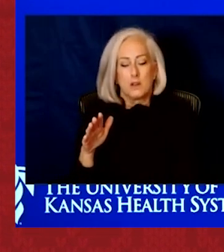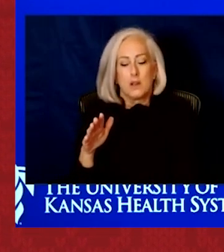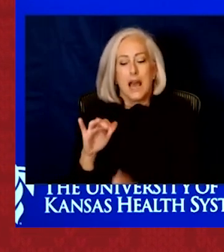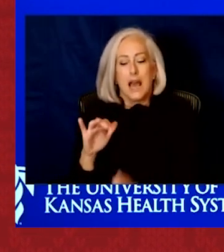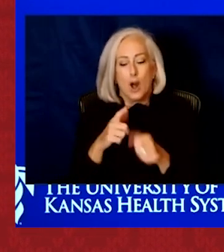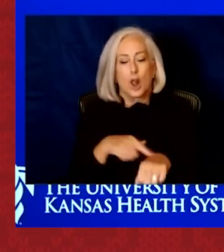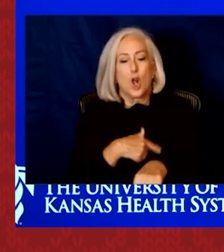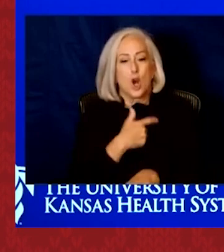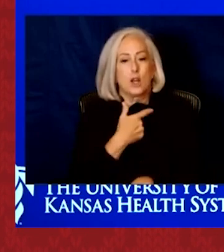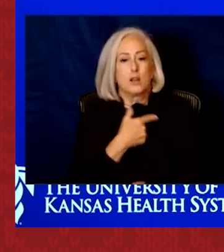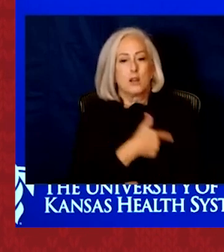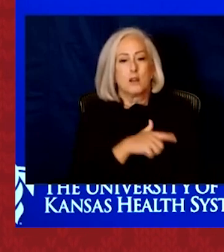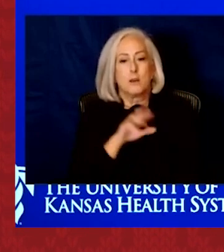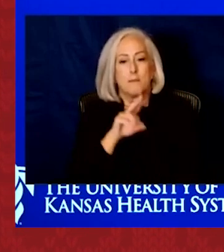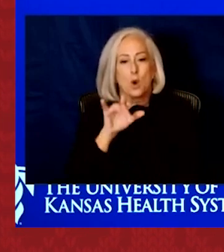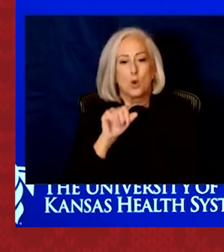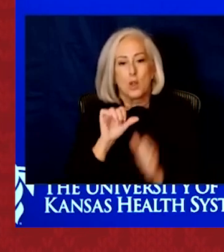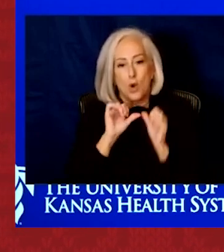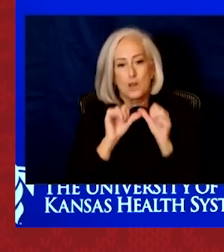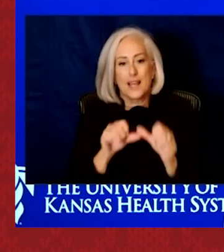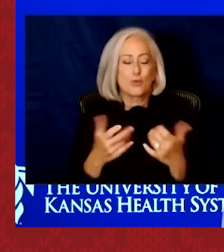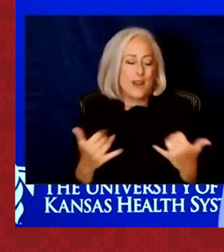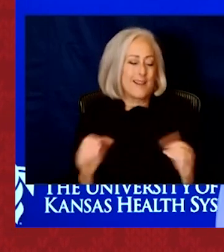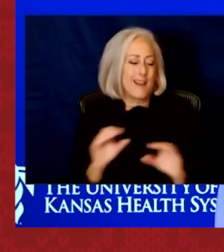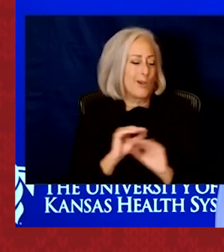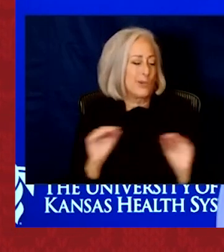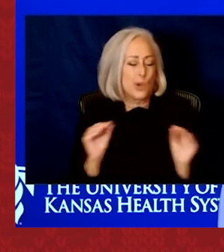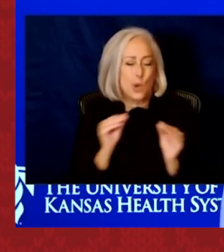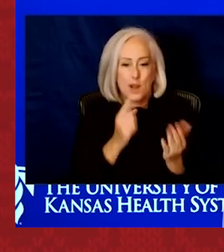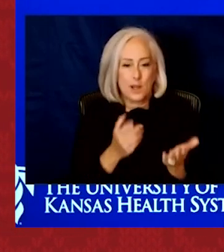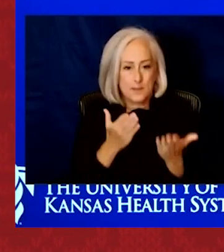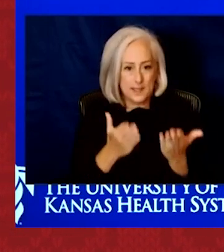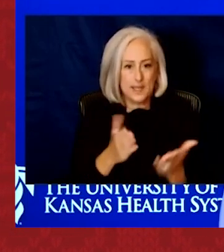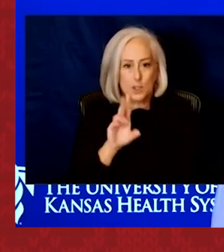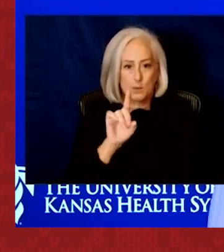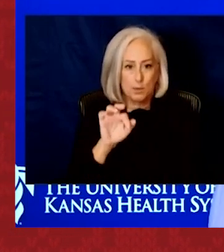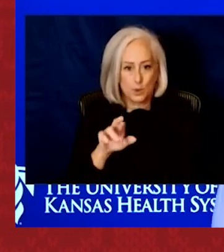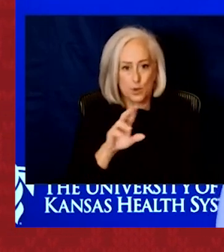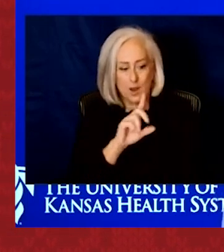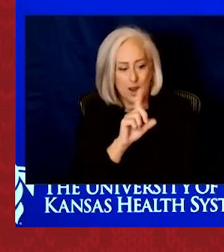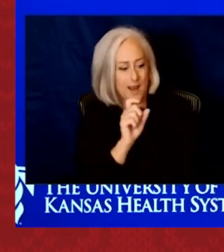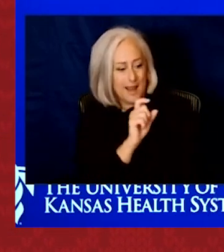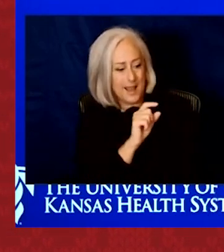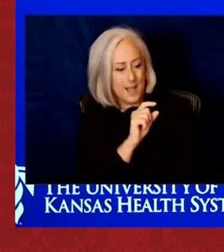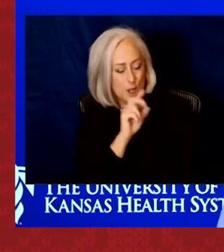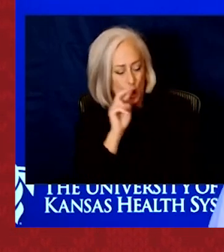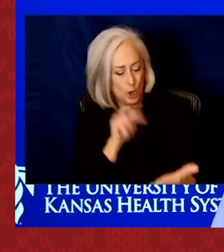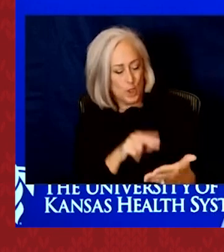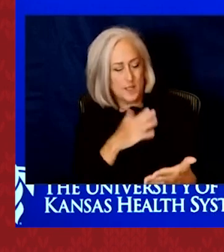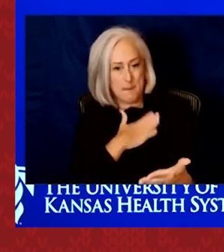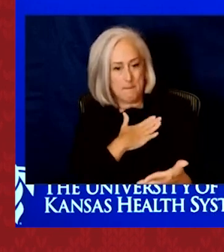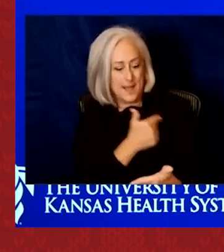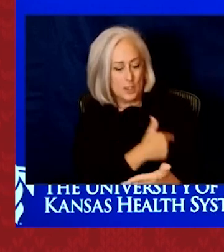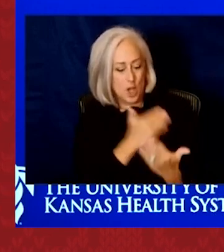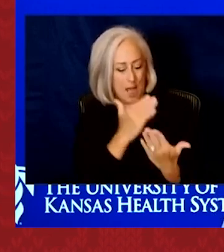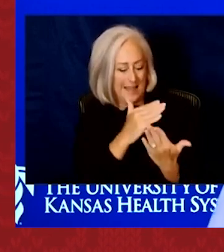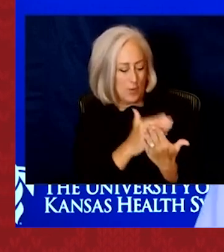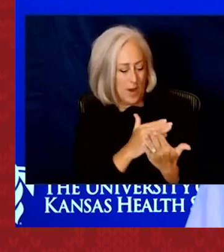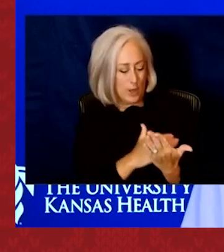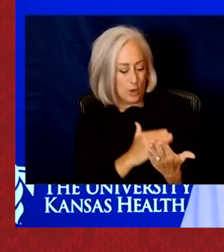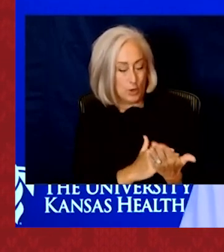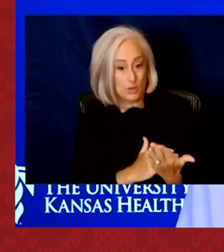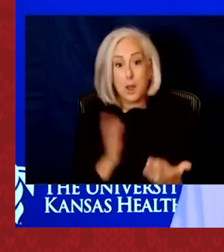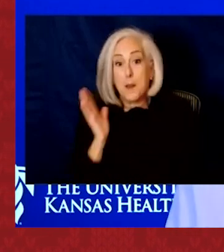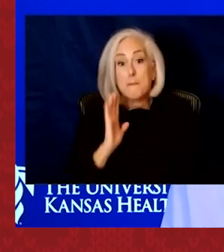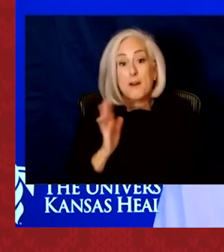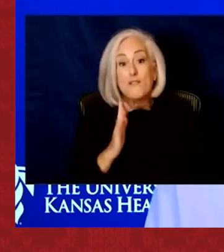is no recommendation to need a polio booster. Now, I went back to my immunization records, and we used to get the oral polio vaccine,